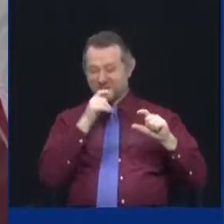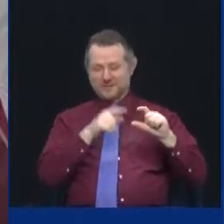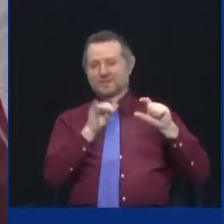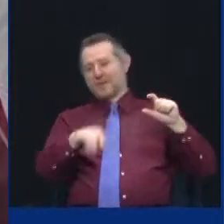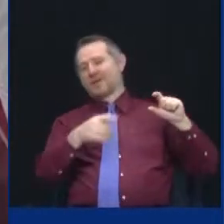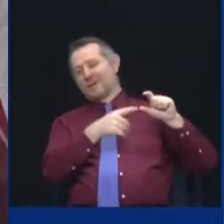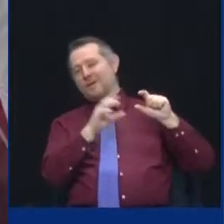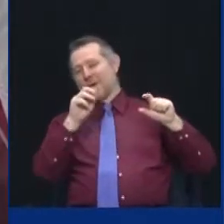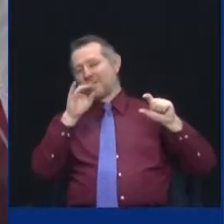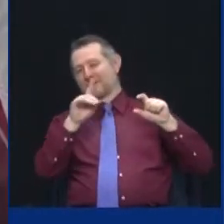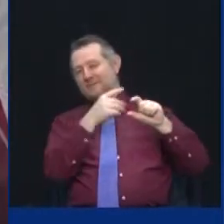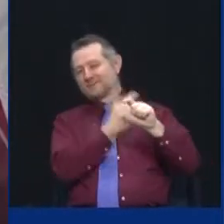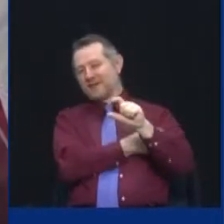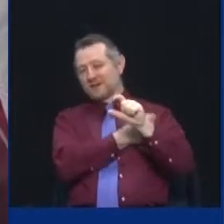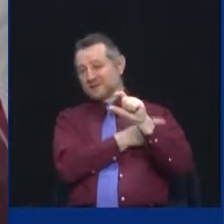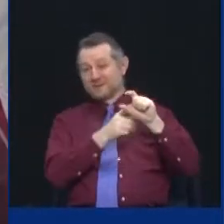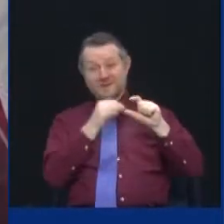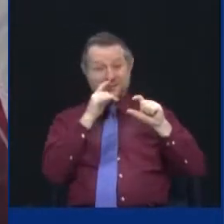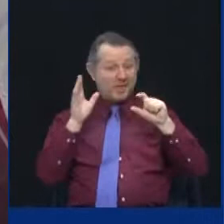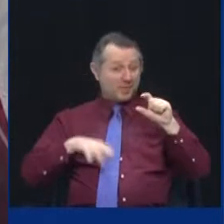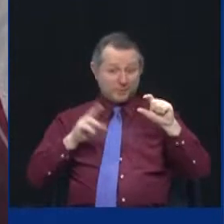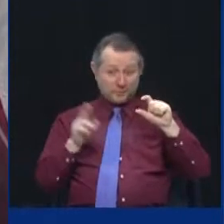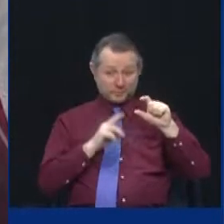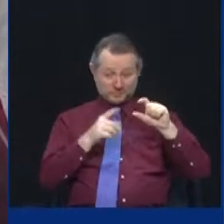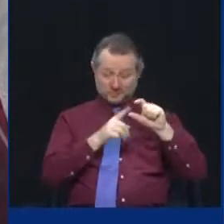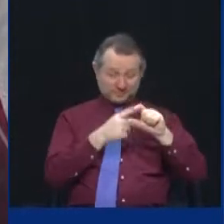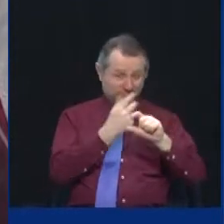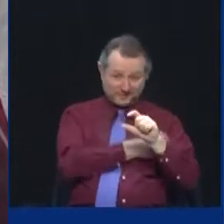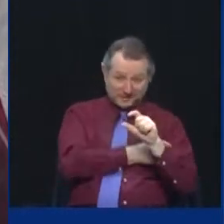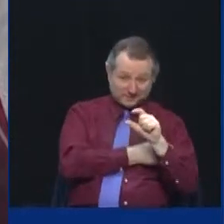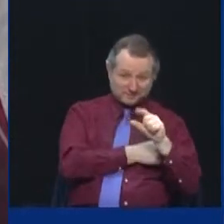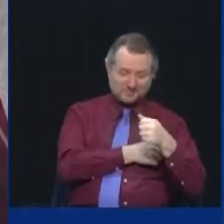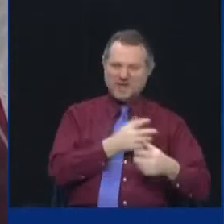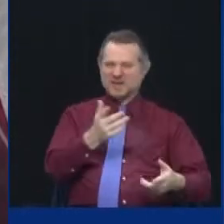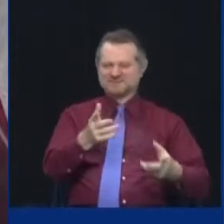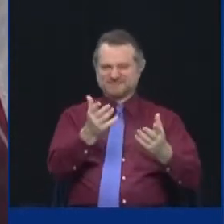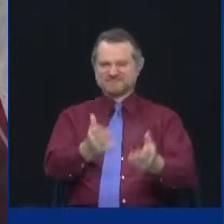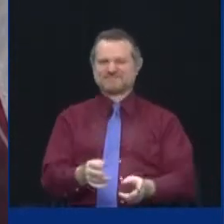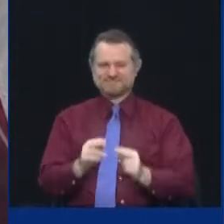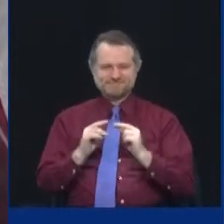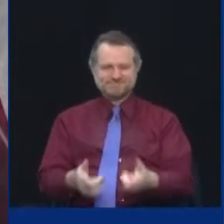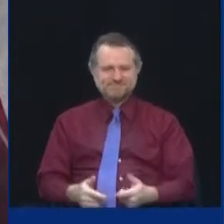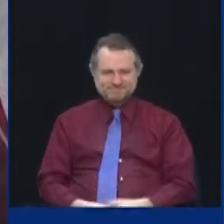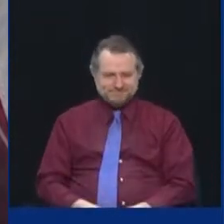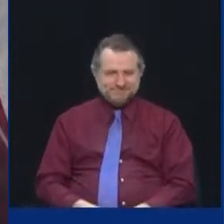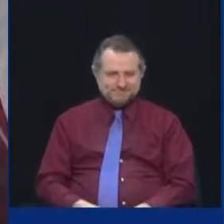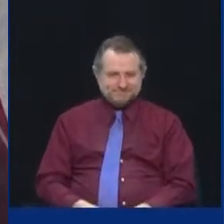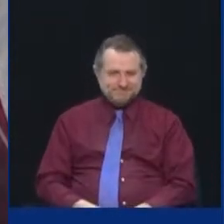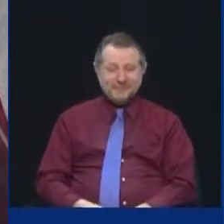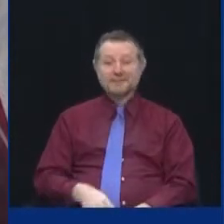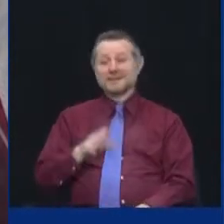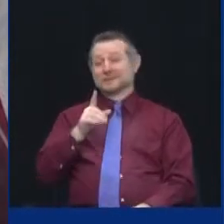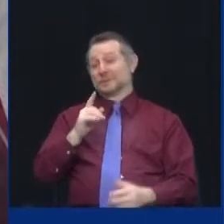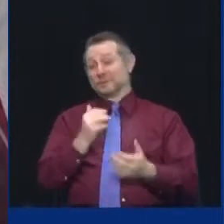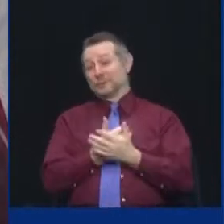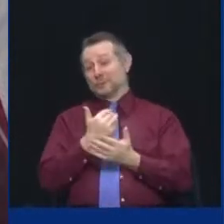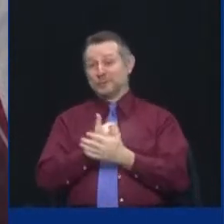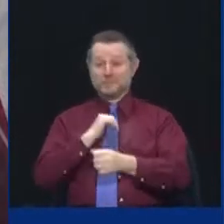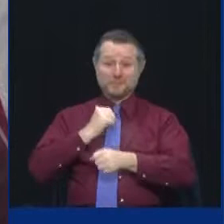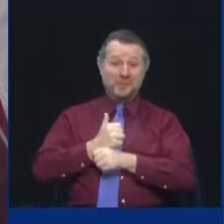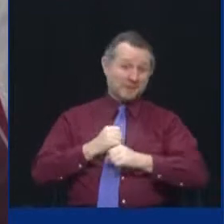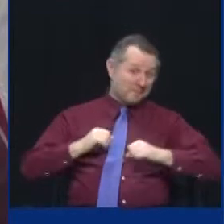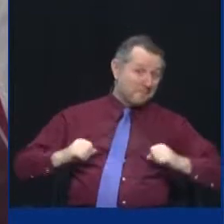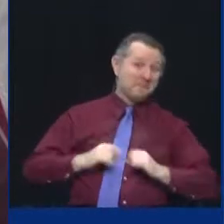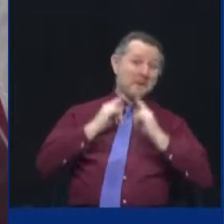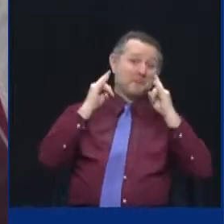getting shots in arms. These additional pop-up vaccination sites will make it even